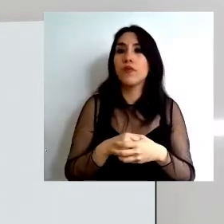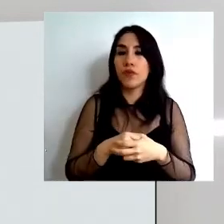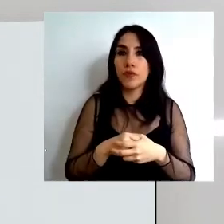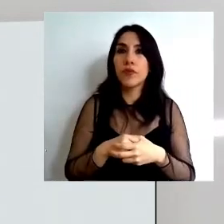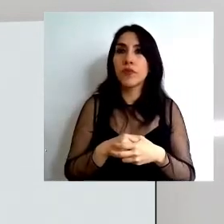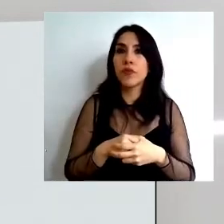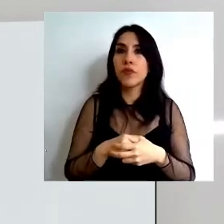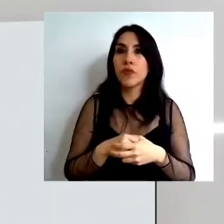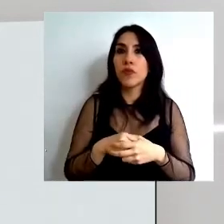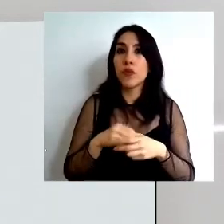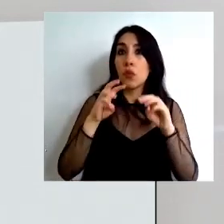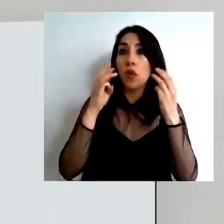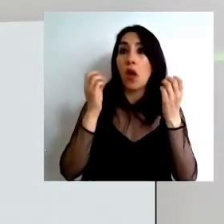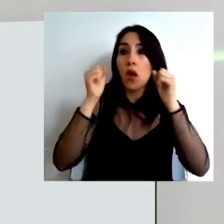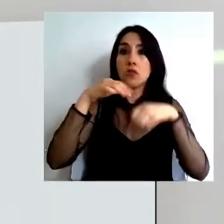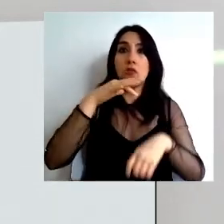this